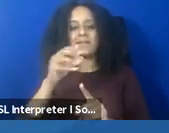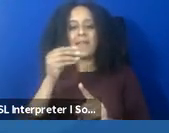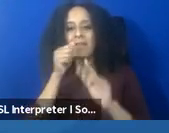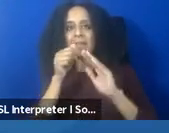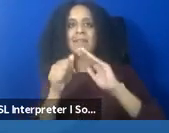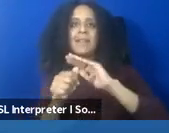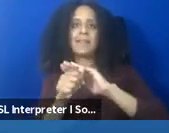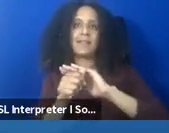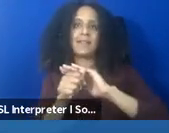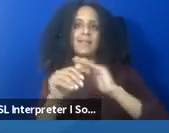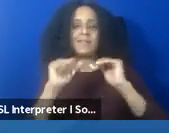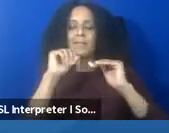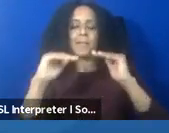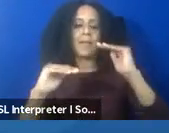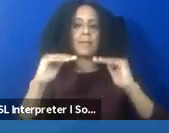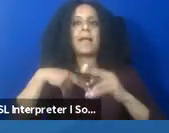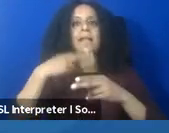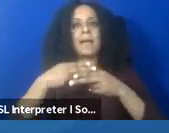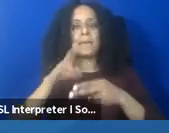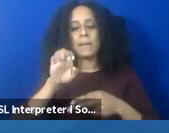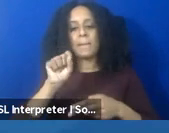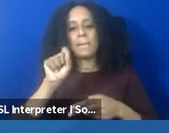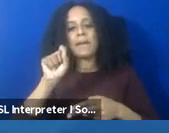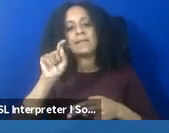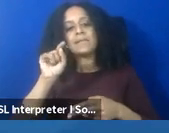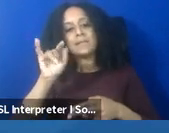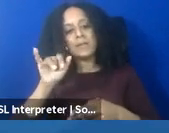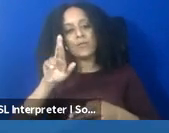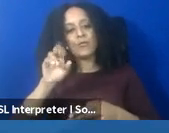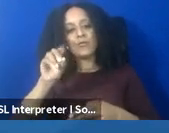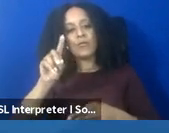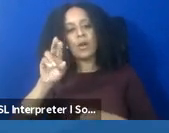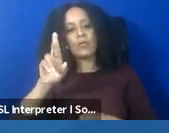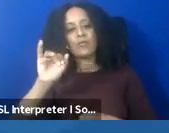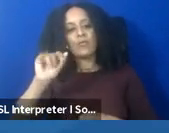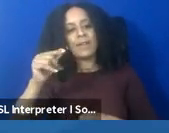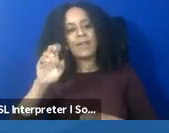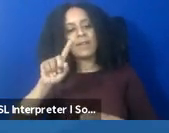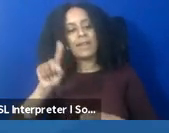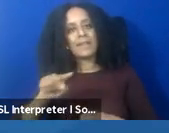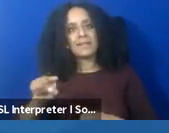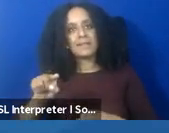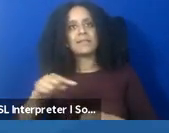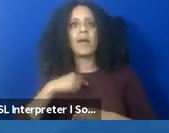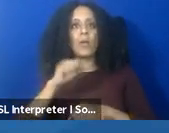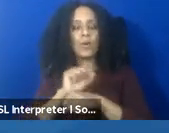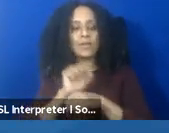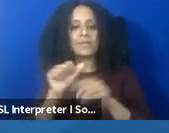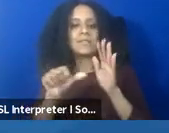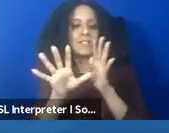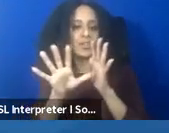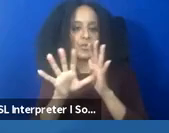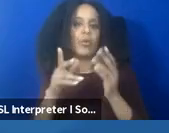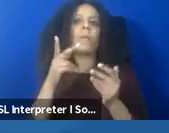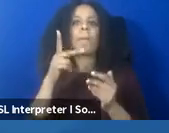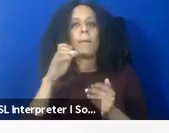My name is Betsy Rodriguez, and I am a Senior Public Health Advisor in the Division of Diabetes Translation of the Center for